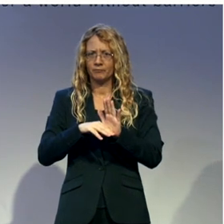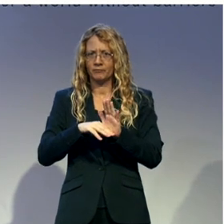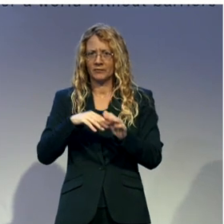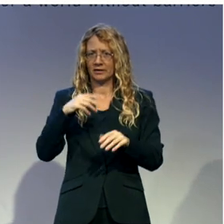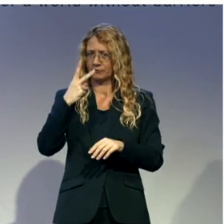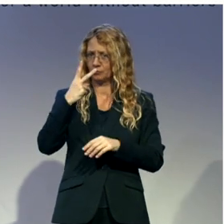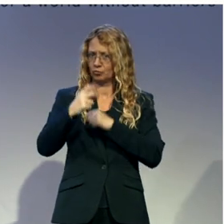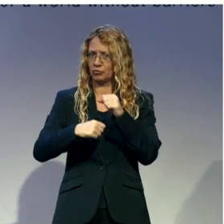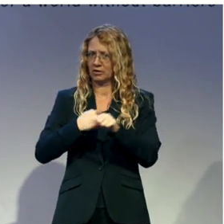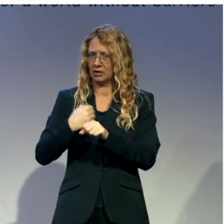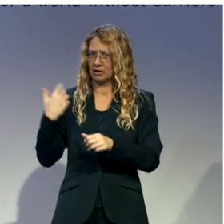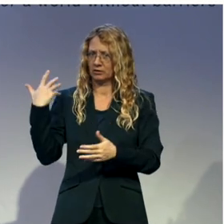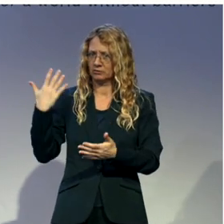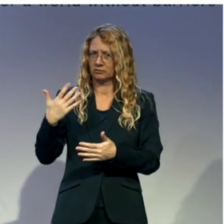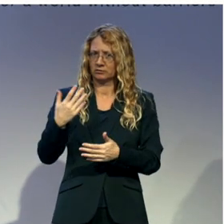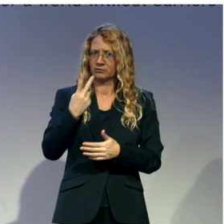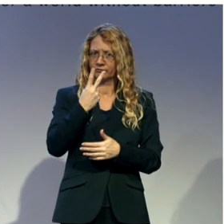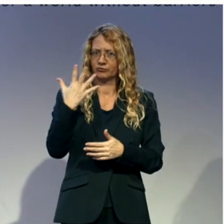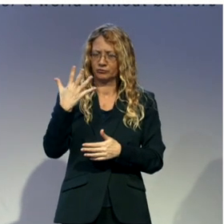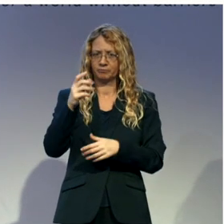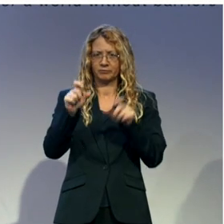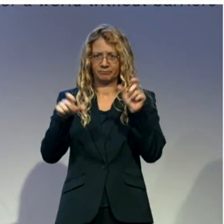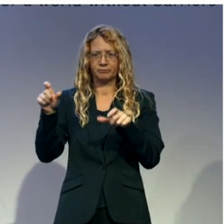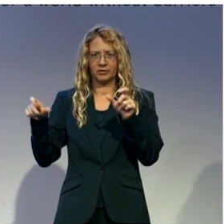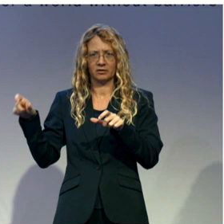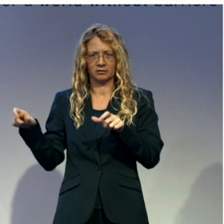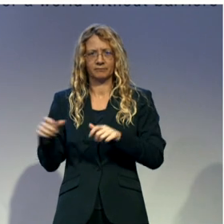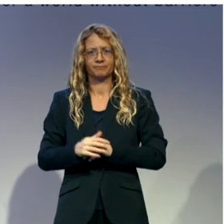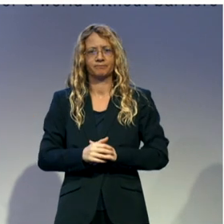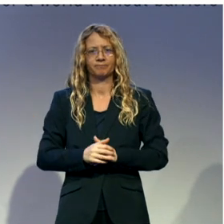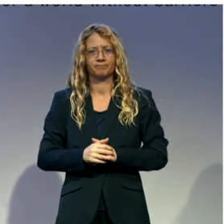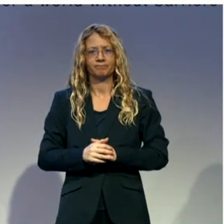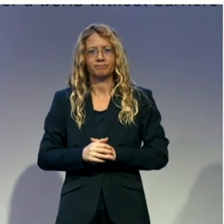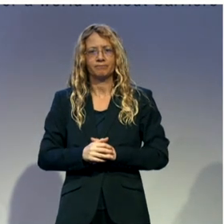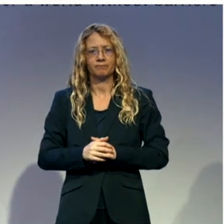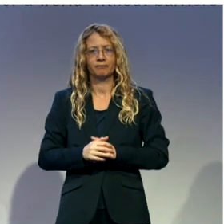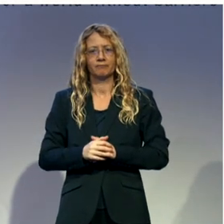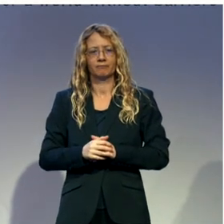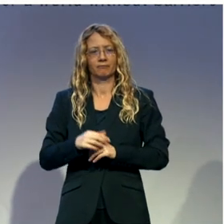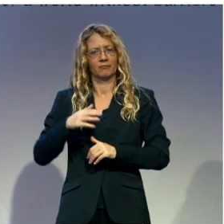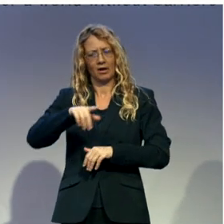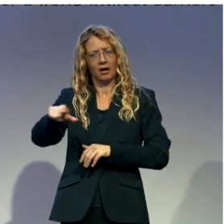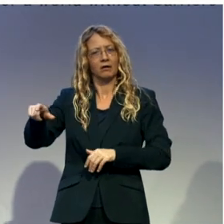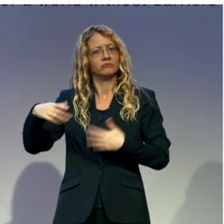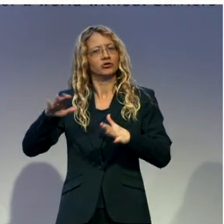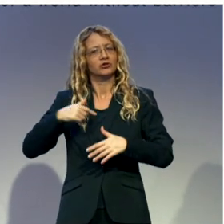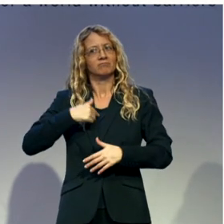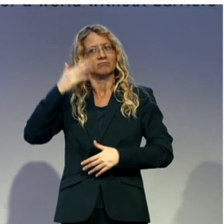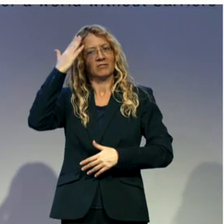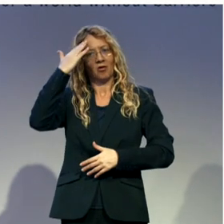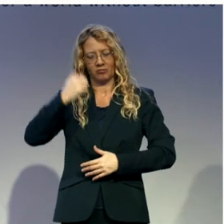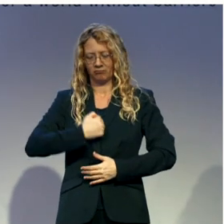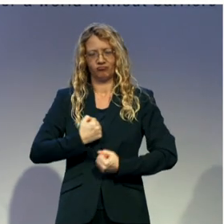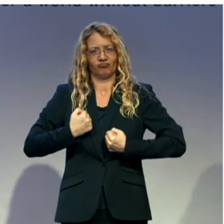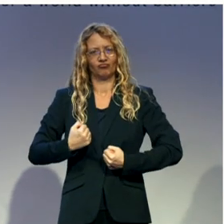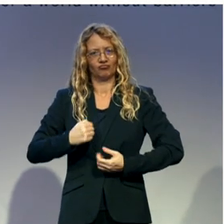reported many things, including increased self-confidence, increased leadership skills, increased advocacy, communication, and facilitation